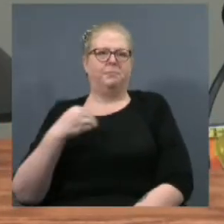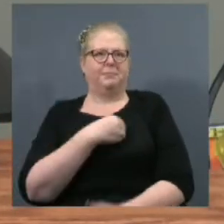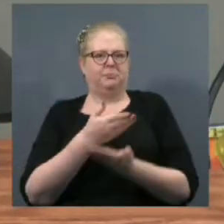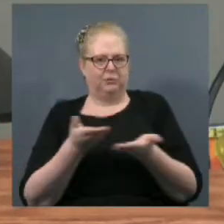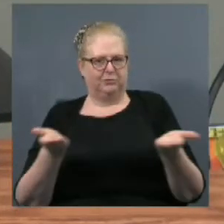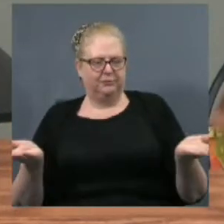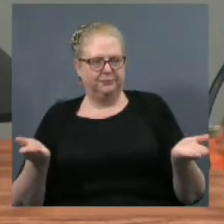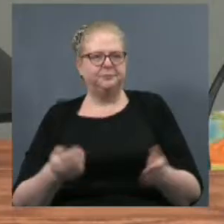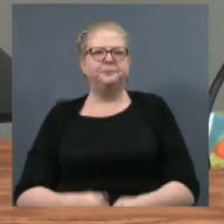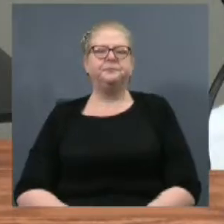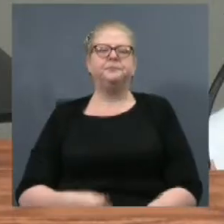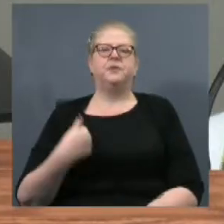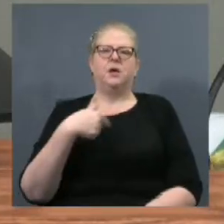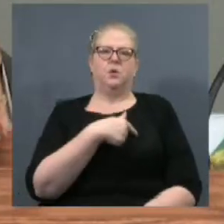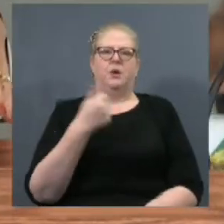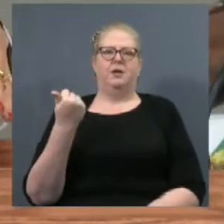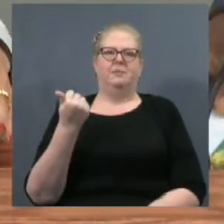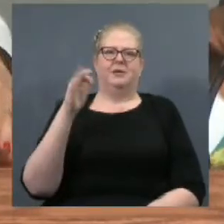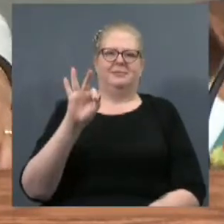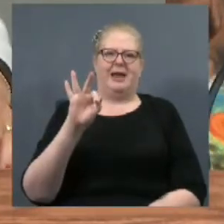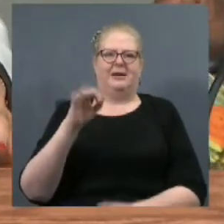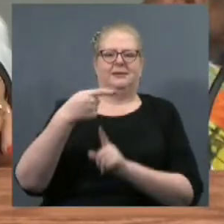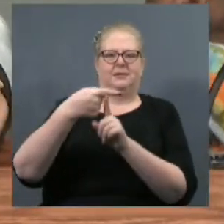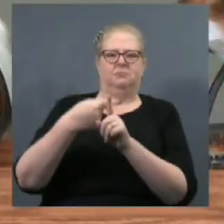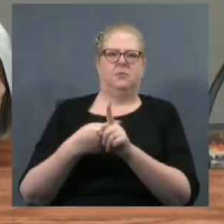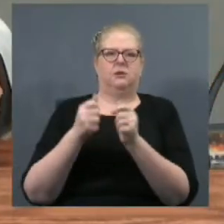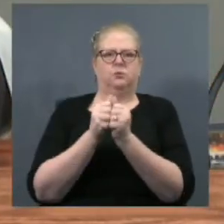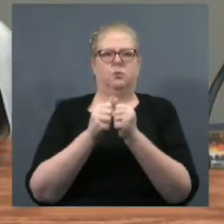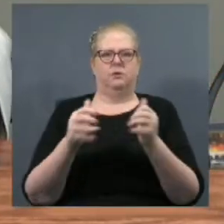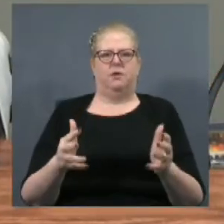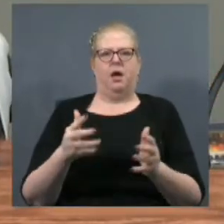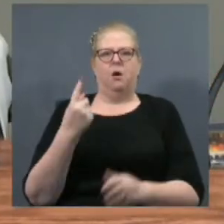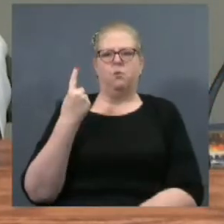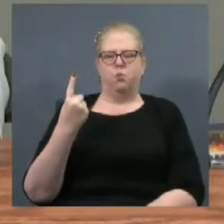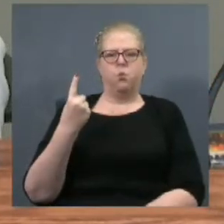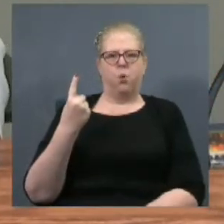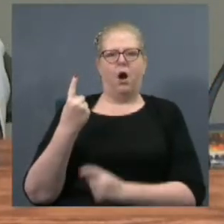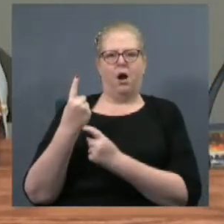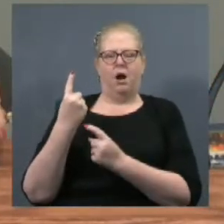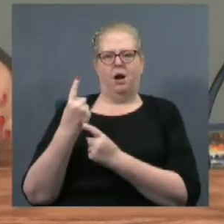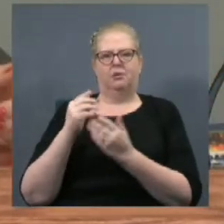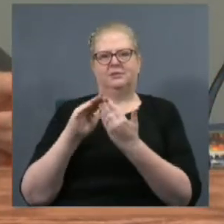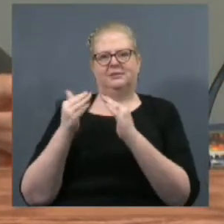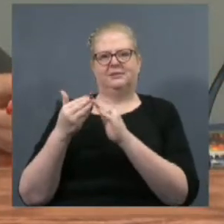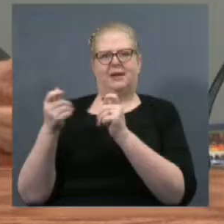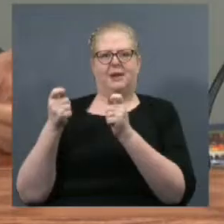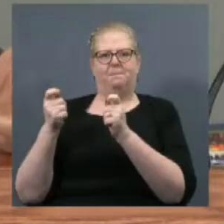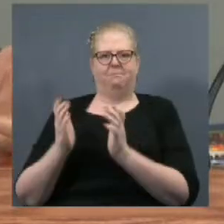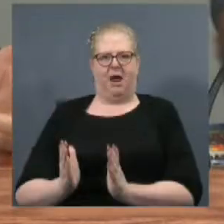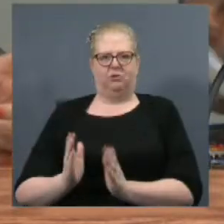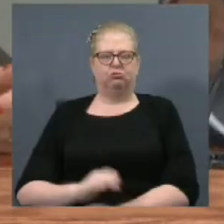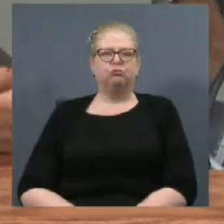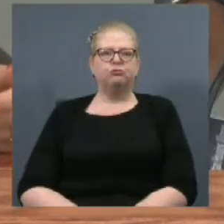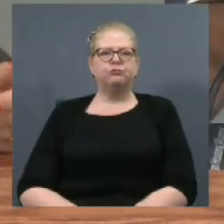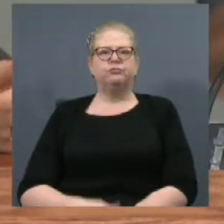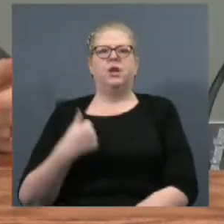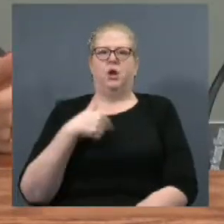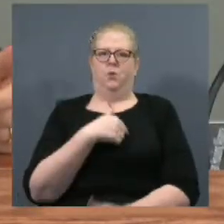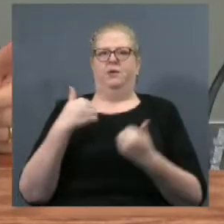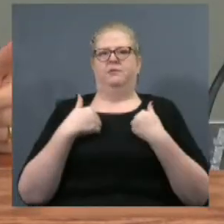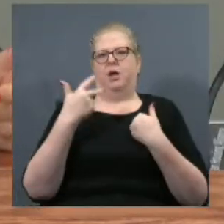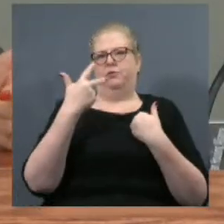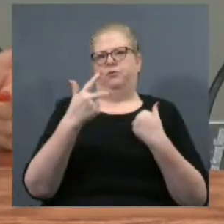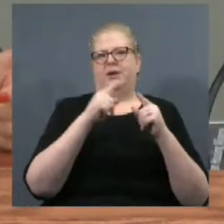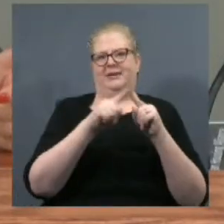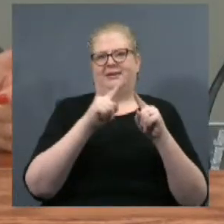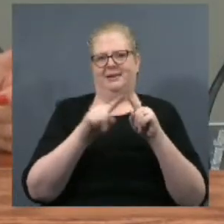we have been 19 months without a city manager. And we've had 3 different acting city managers.